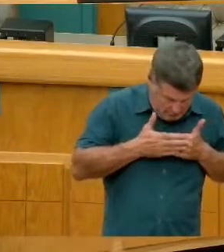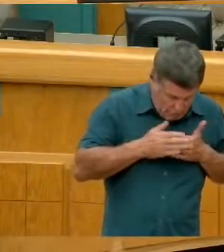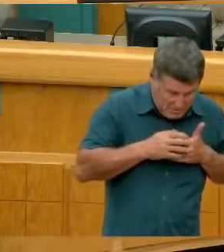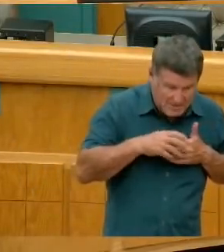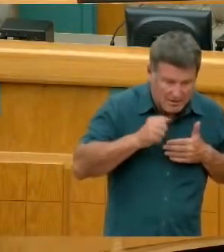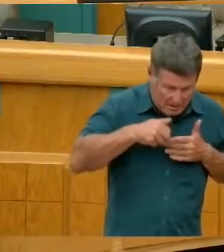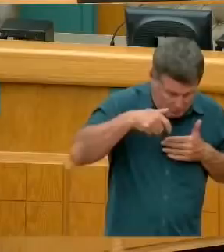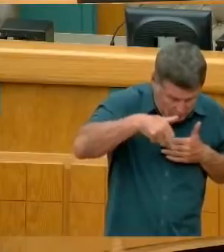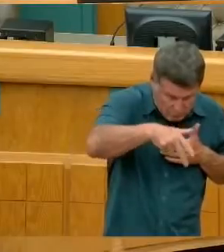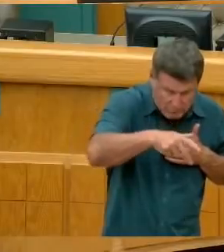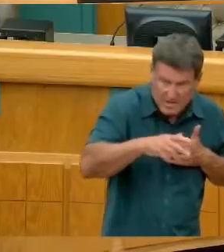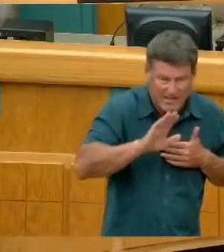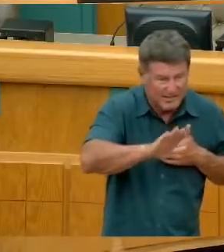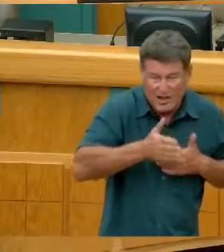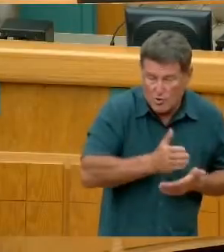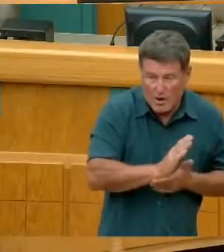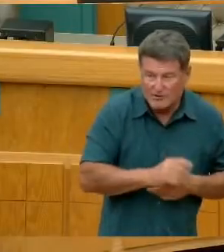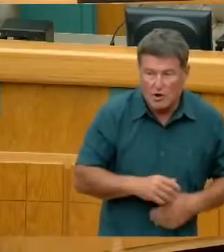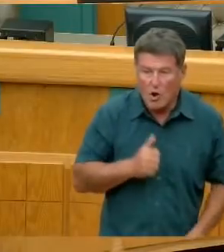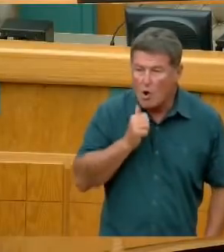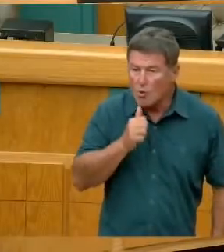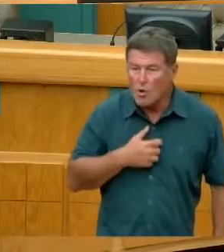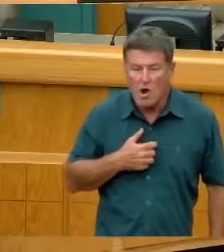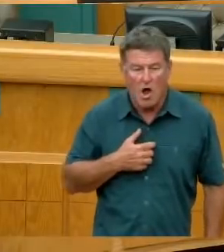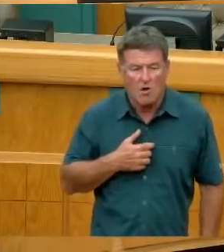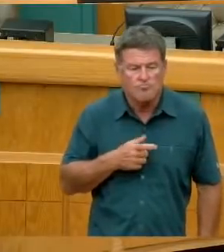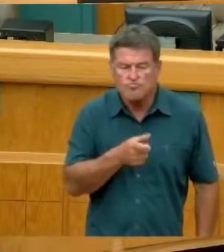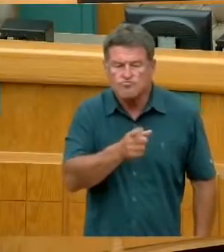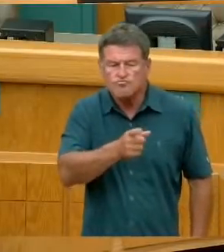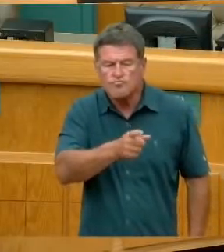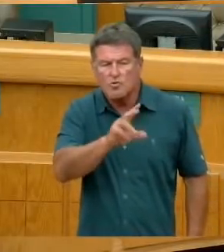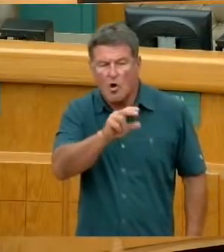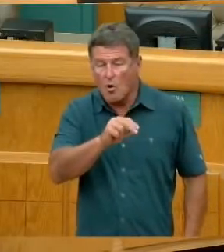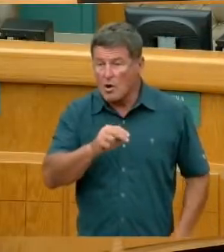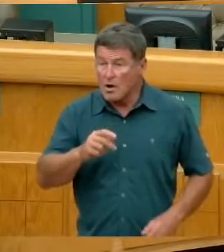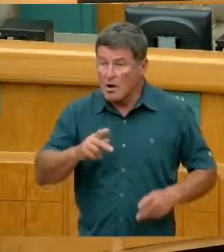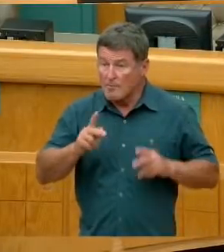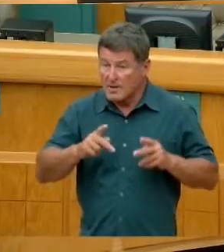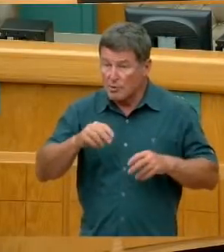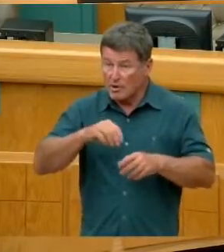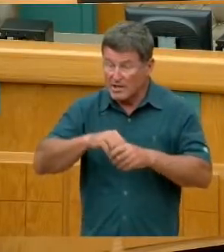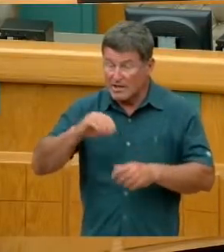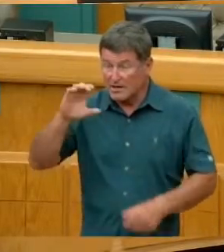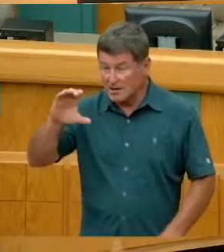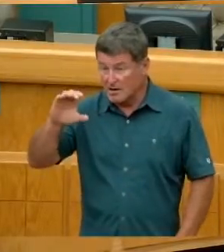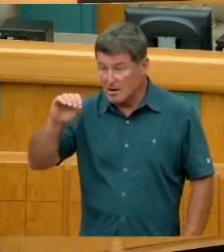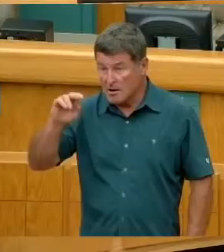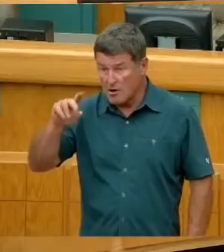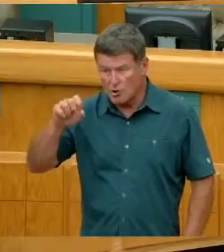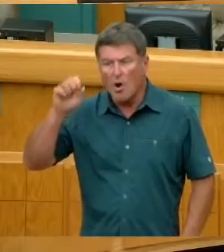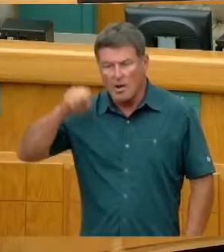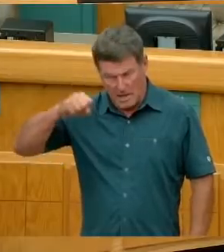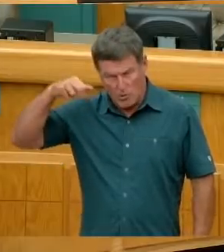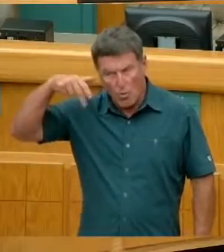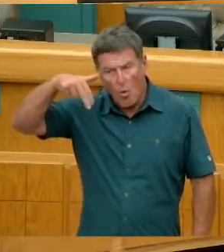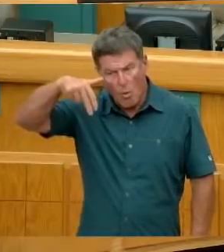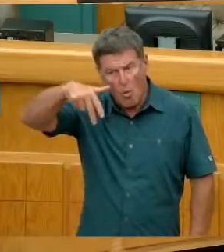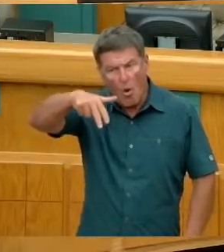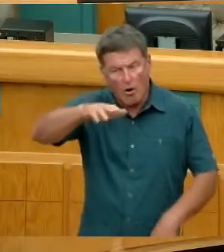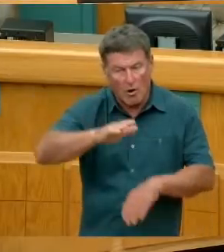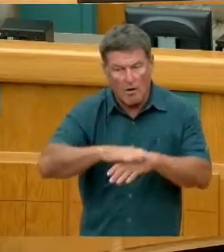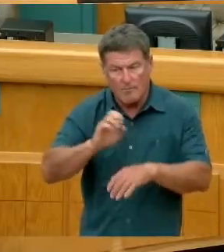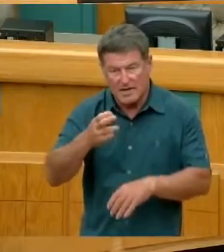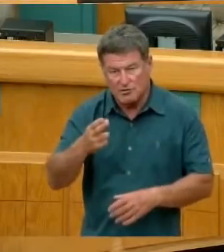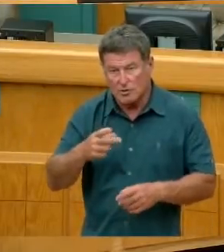a taking, right? We're not taking away that opportunity or that right if you're in a condo to walk to the beach. What I think is